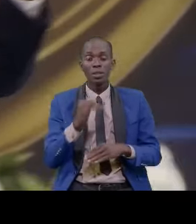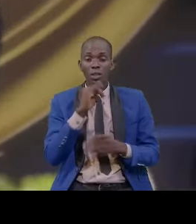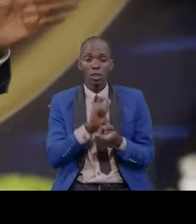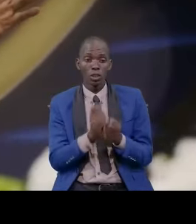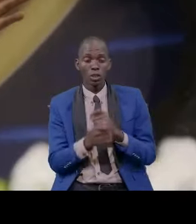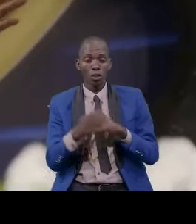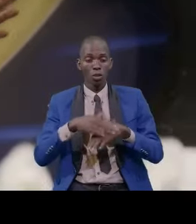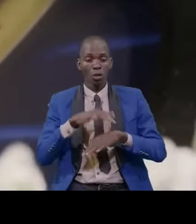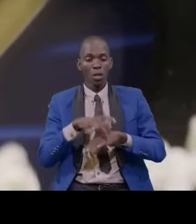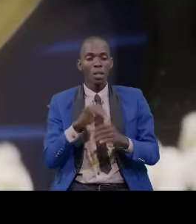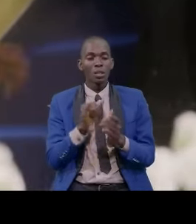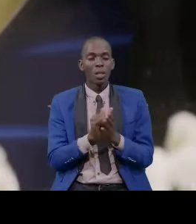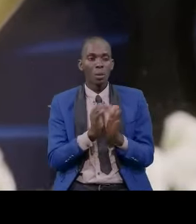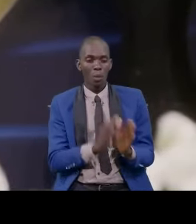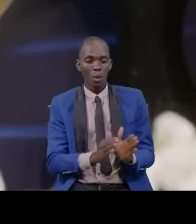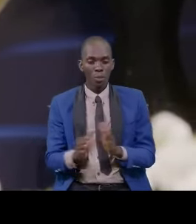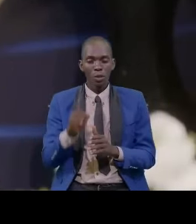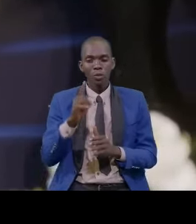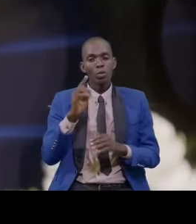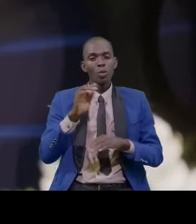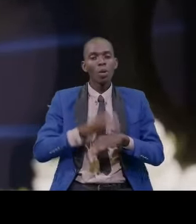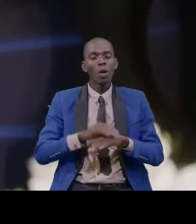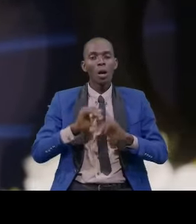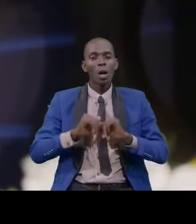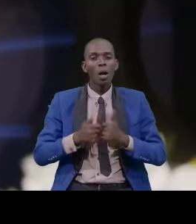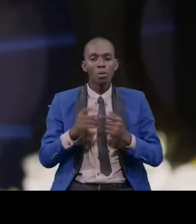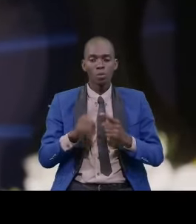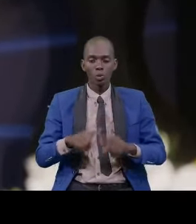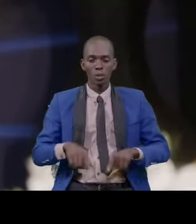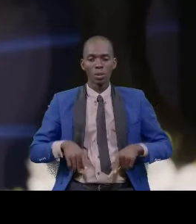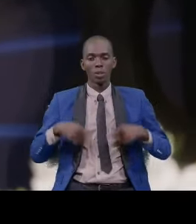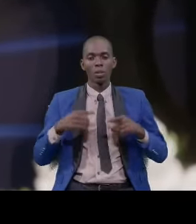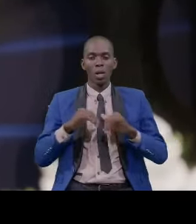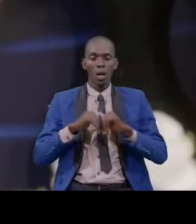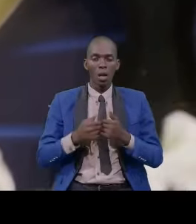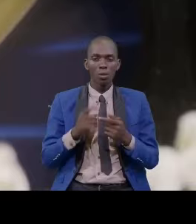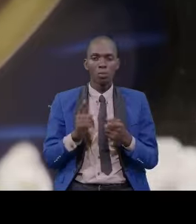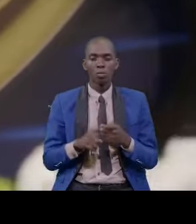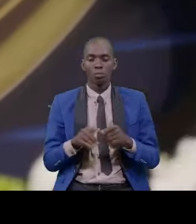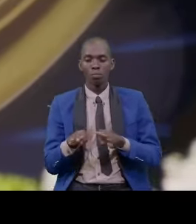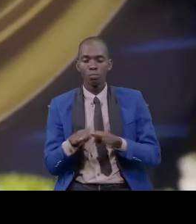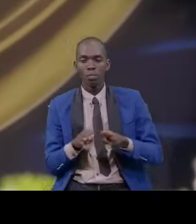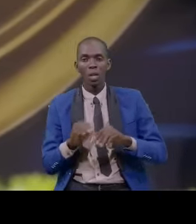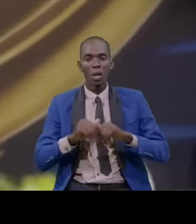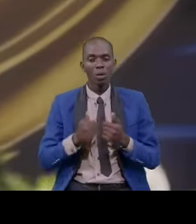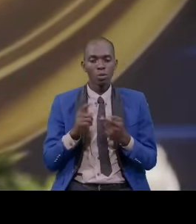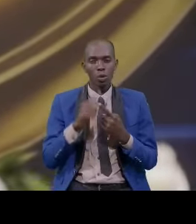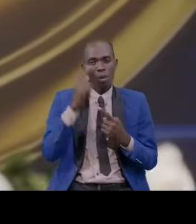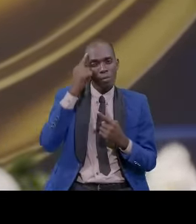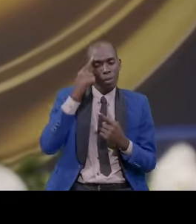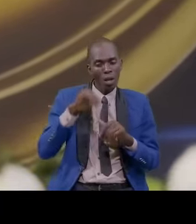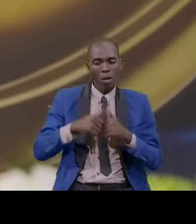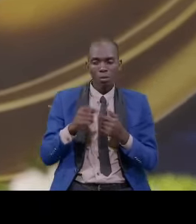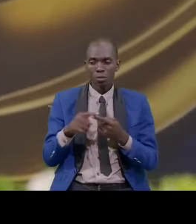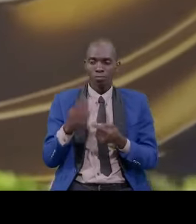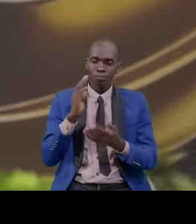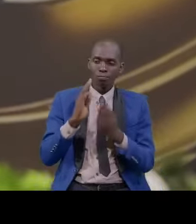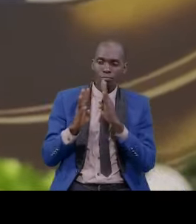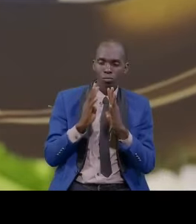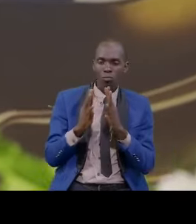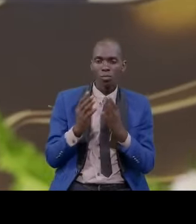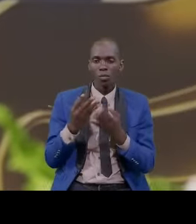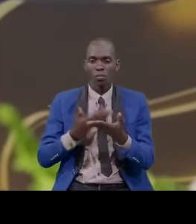to live, how to act, how to think, how to interact, how to communicate, and